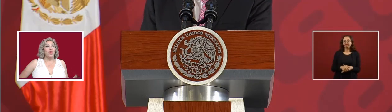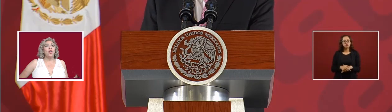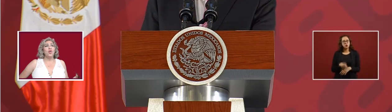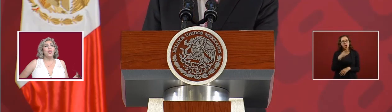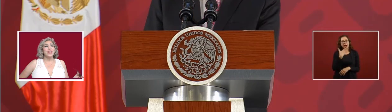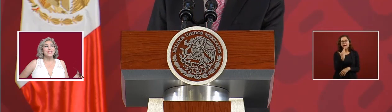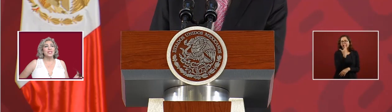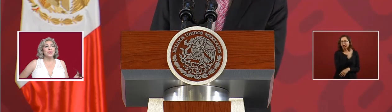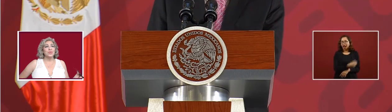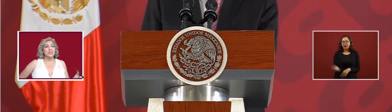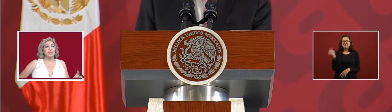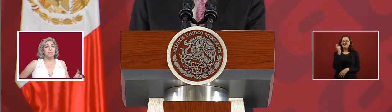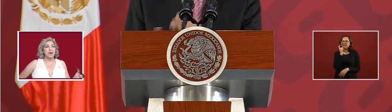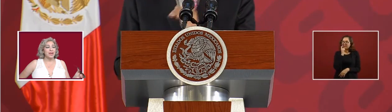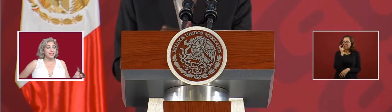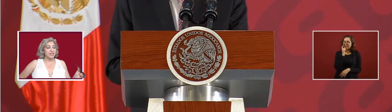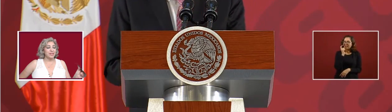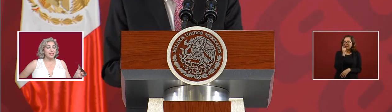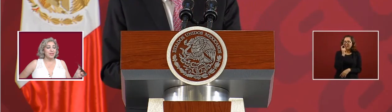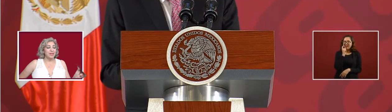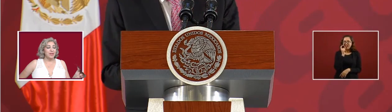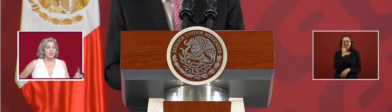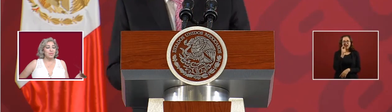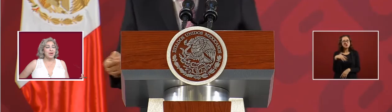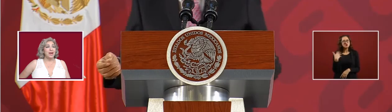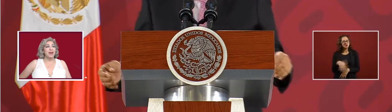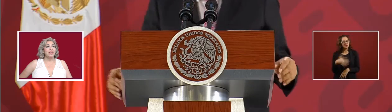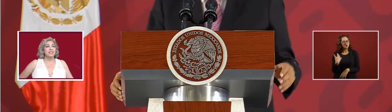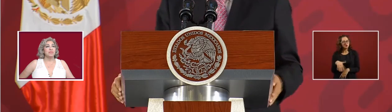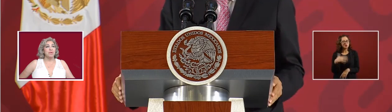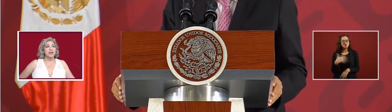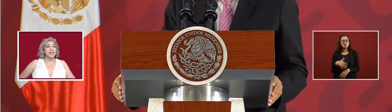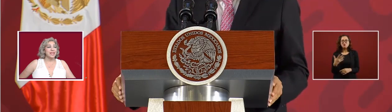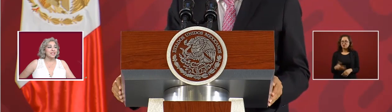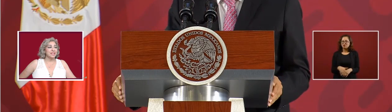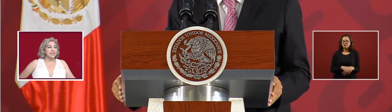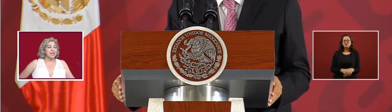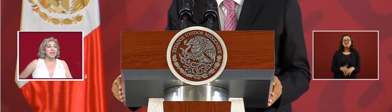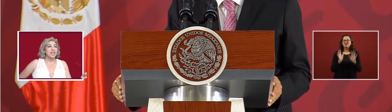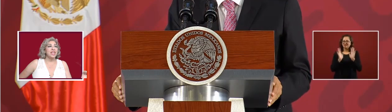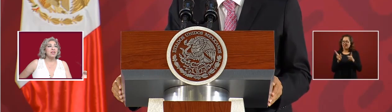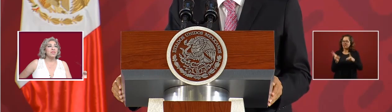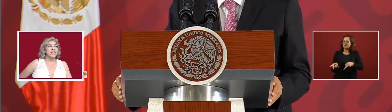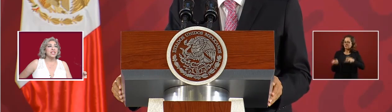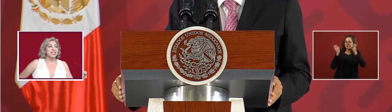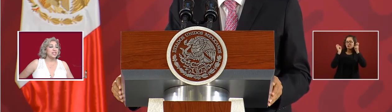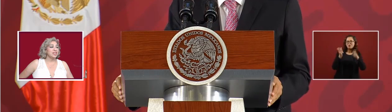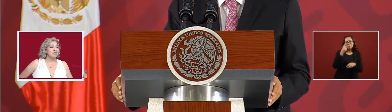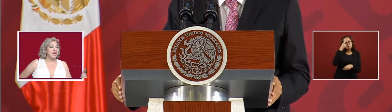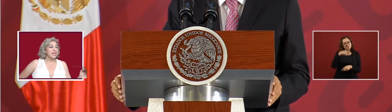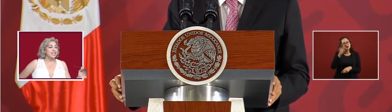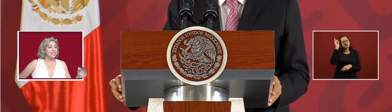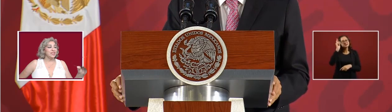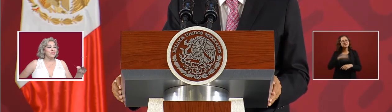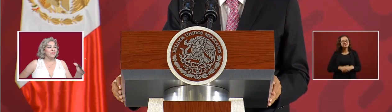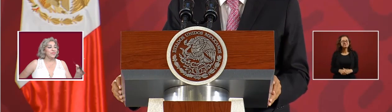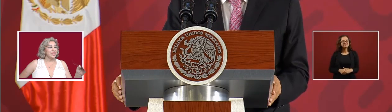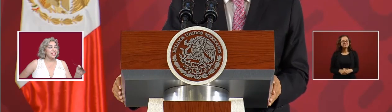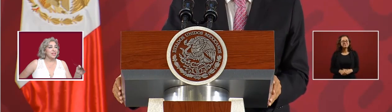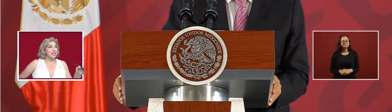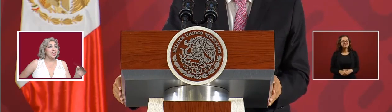oh he's so smart how smart he is he already took advantage